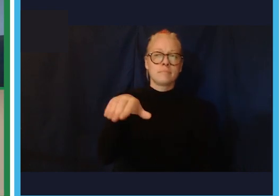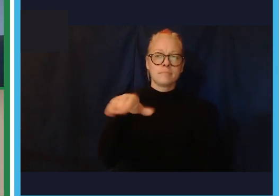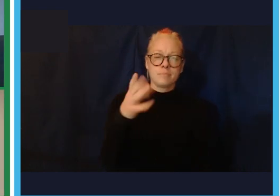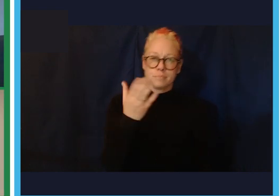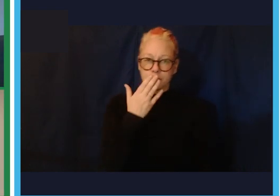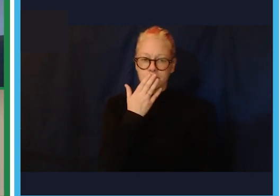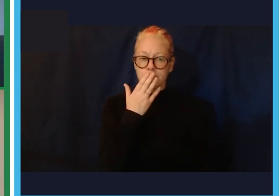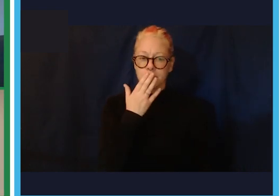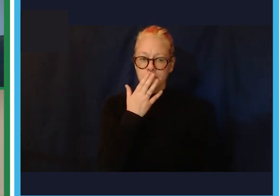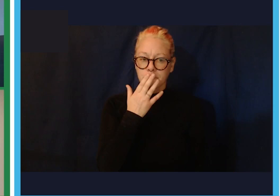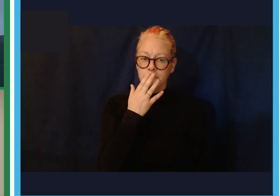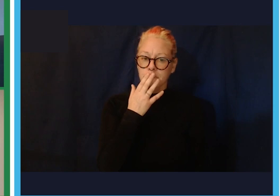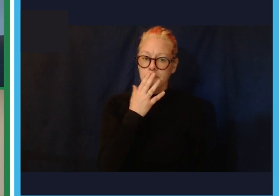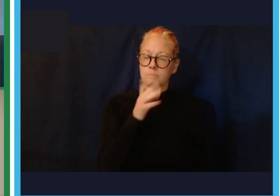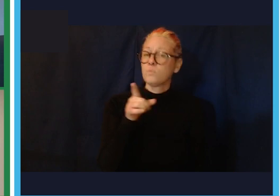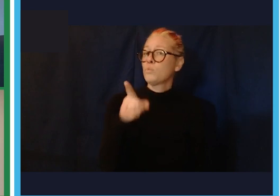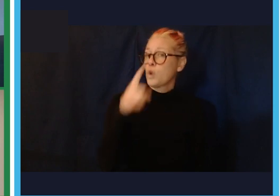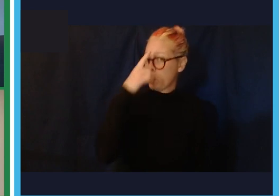there an effect?